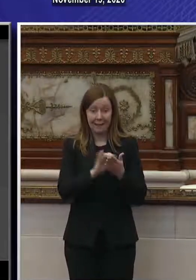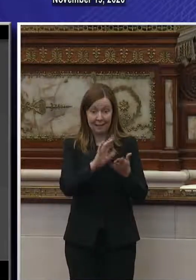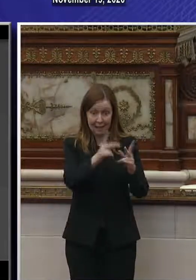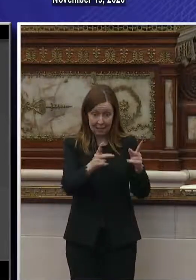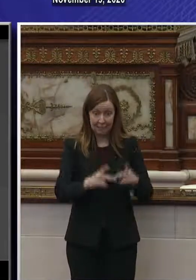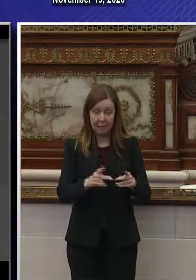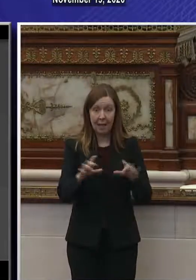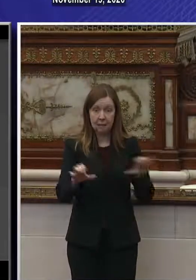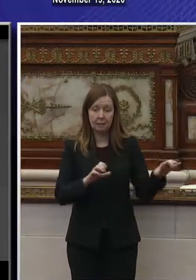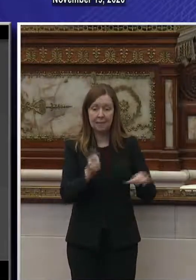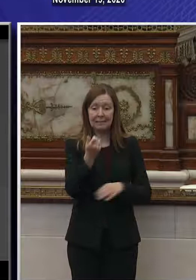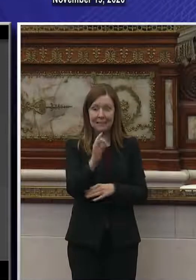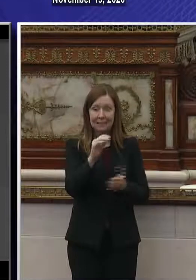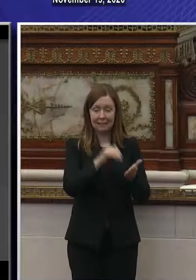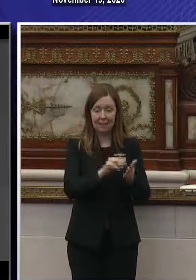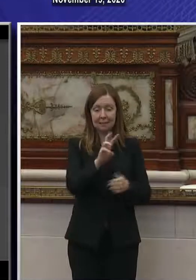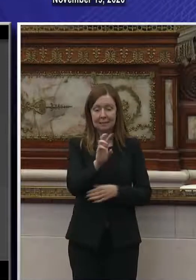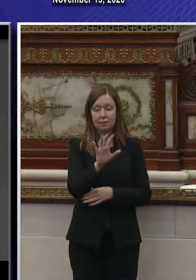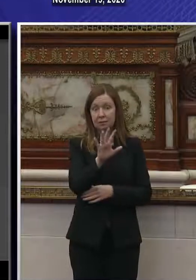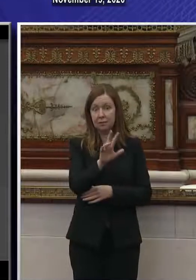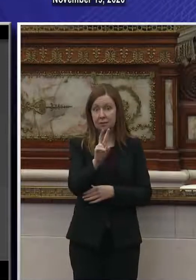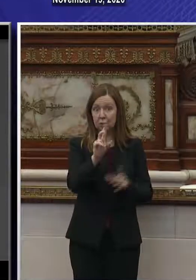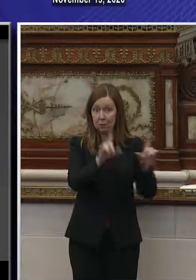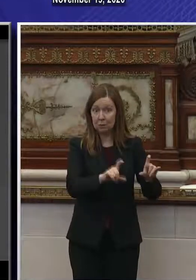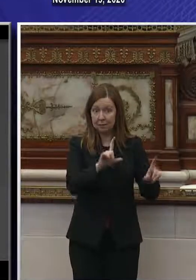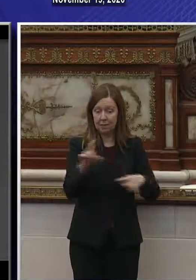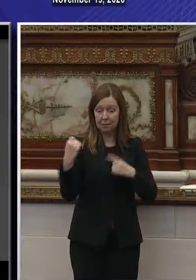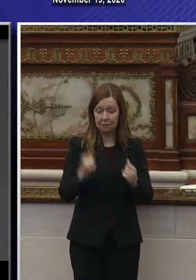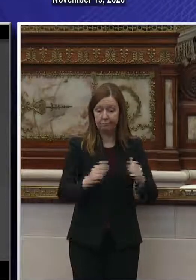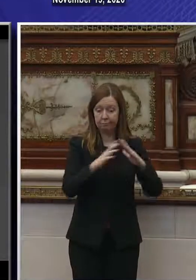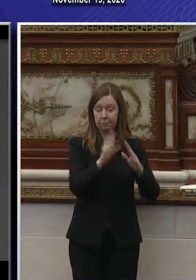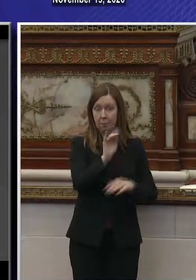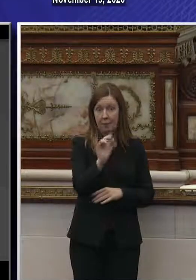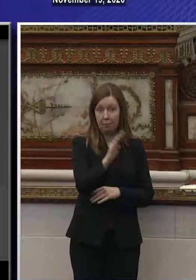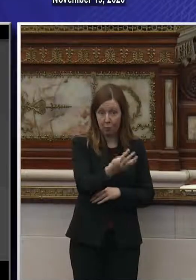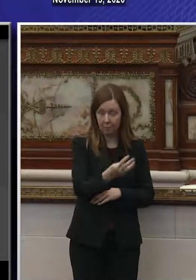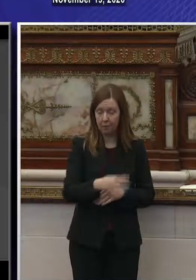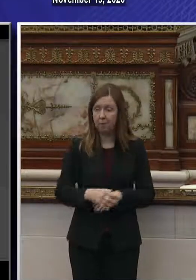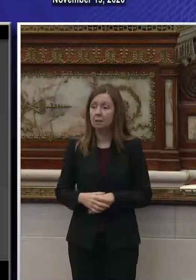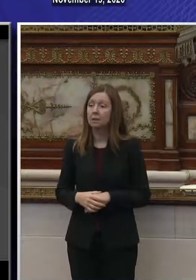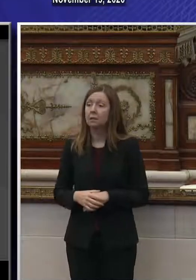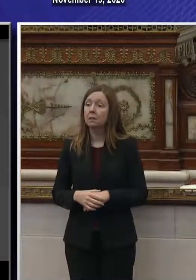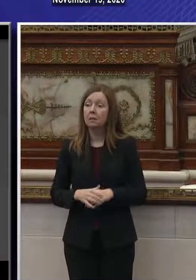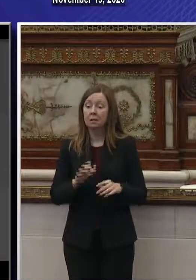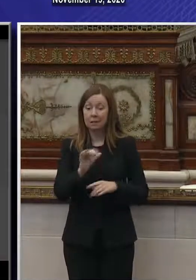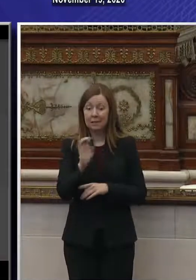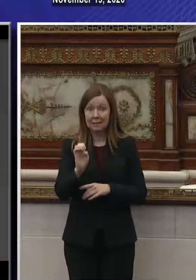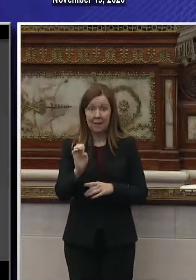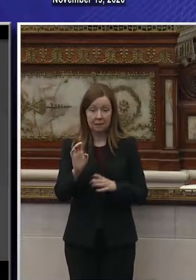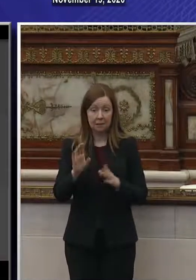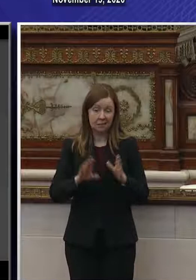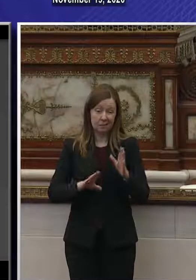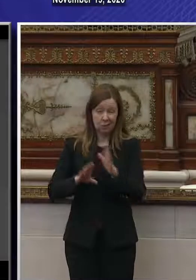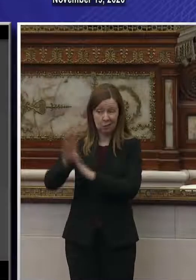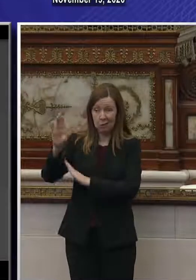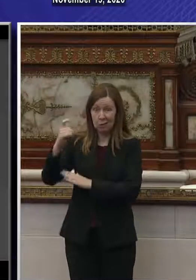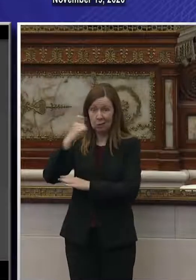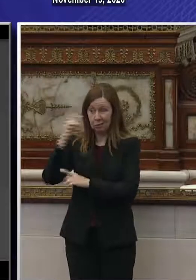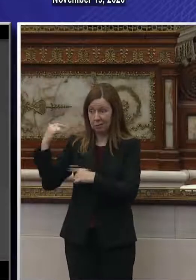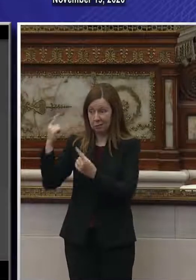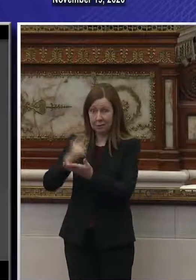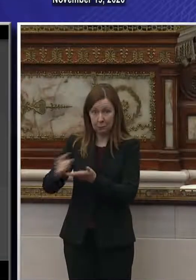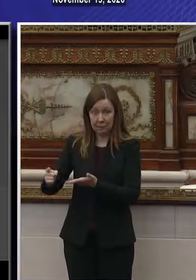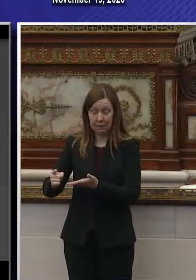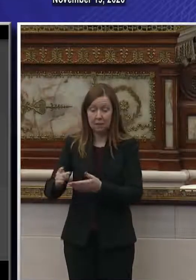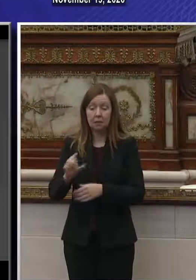performed 19,652 tests since it opened on May 4th. As cases have surged in the city over the past